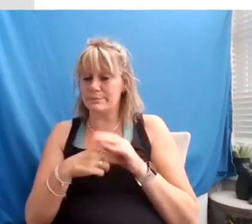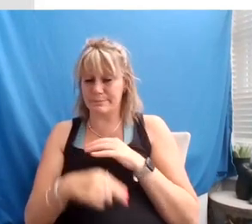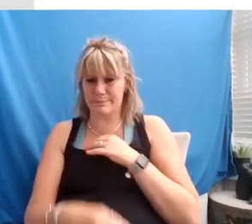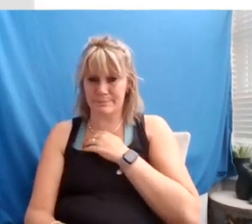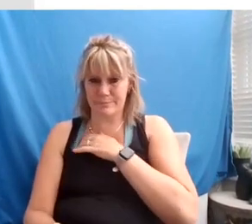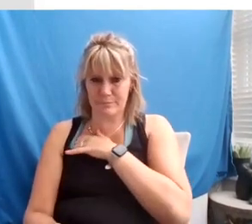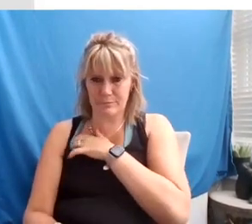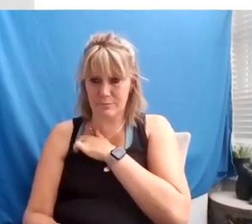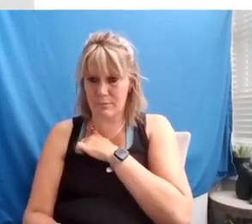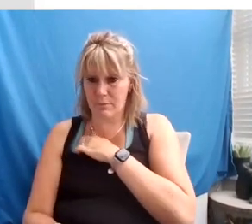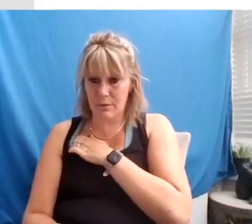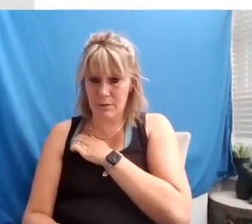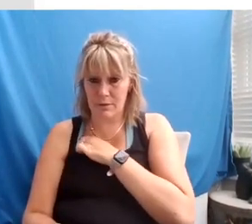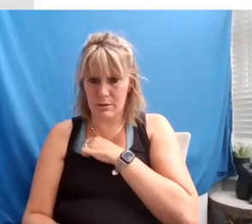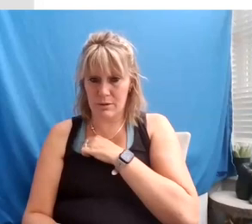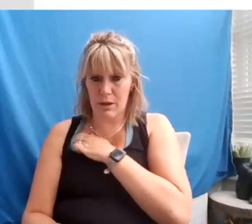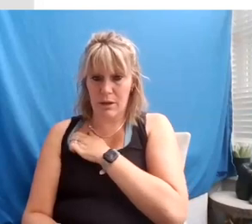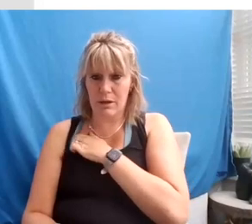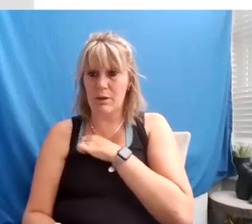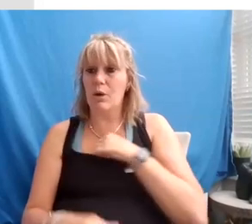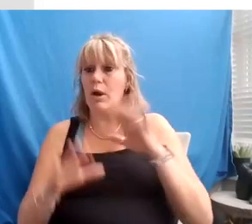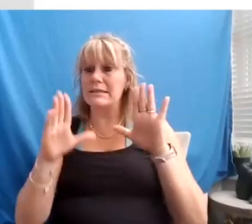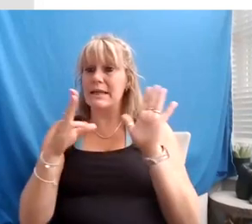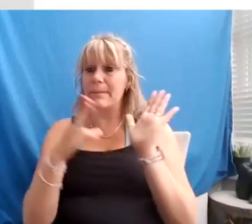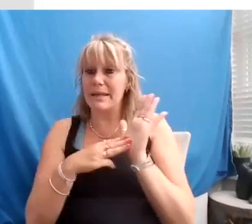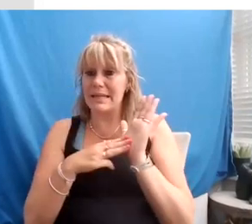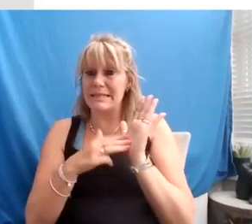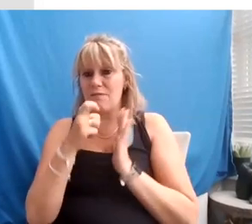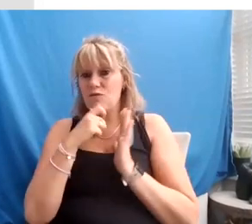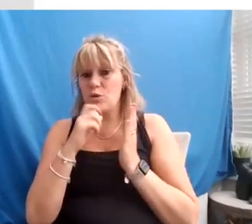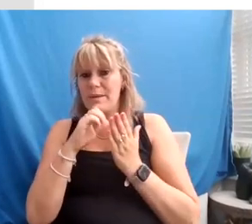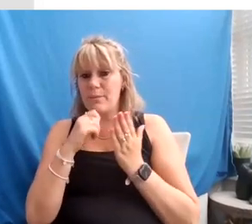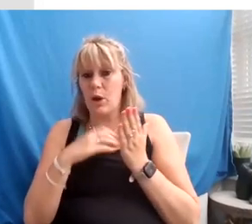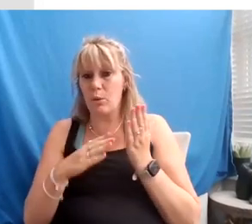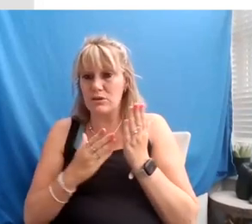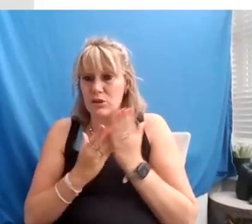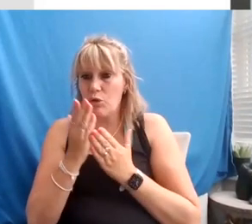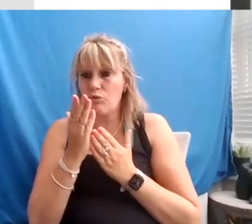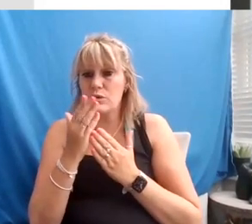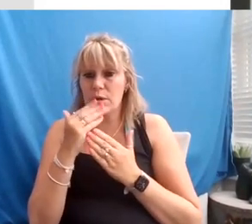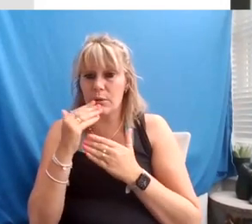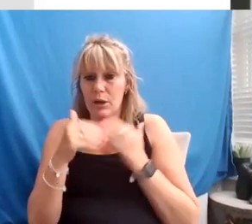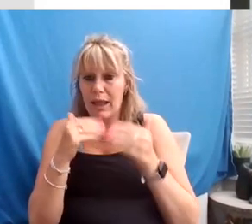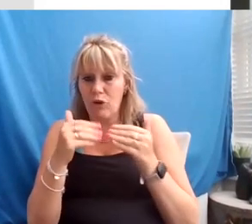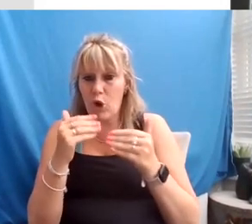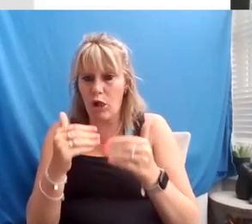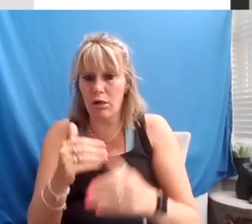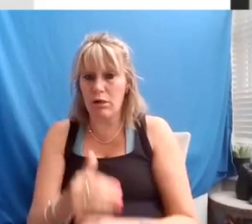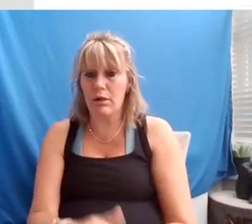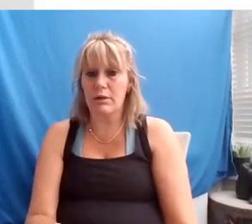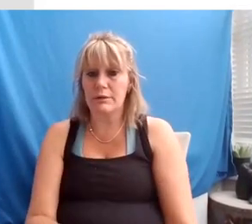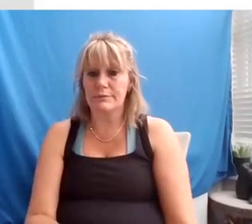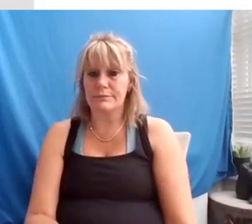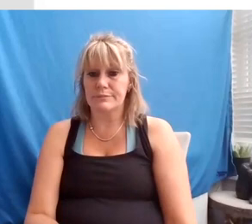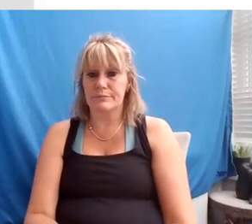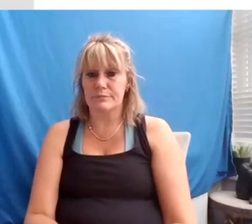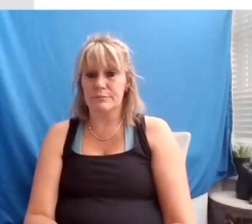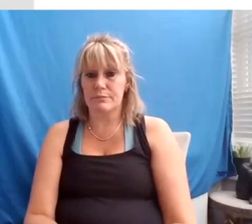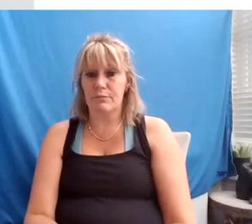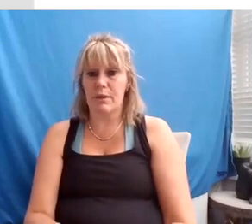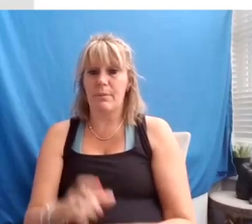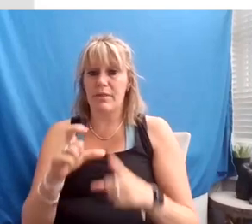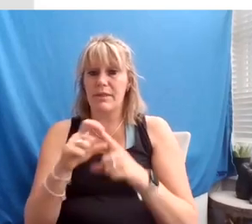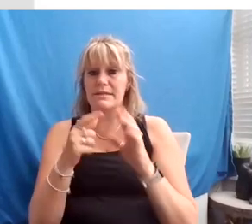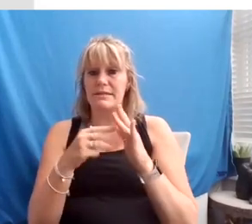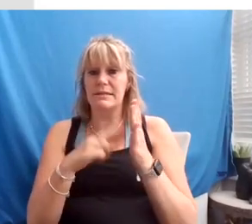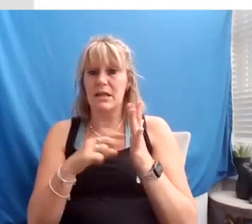10 minutes and there's a couple more people I'd like to get through. So I'm going to skip through some of this. But this is one of Duncan